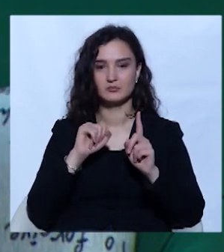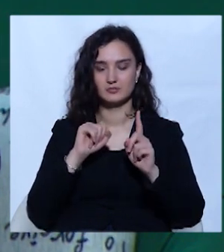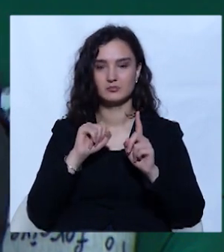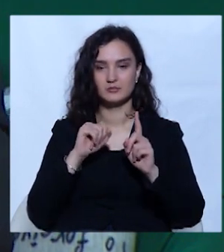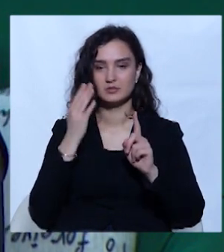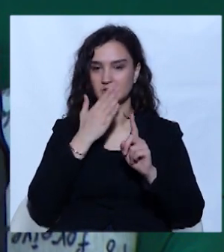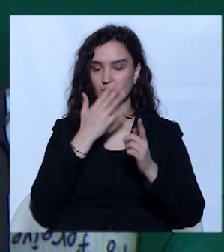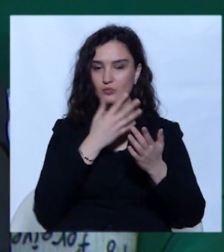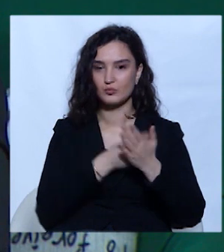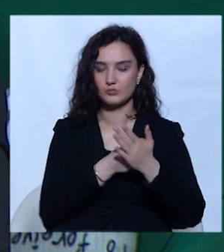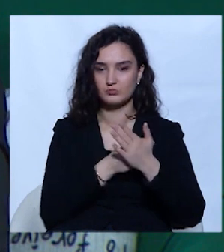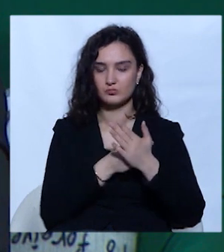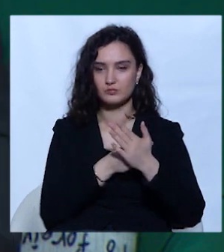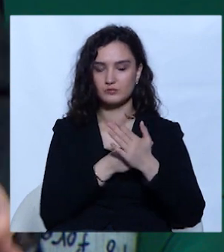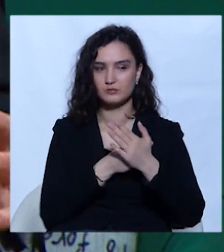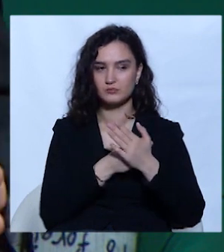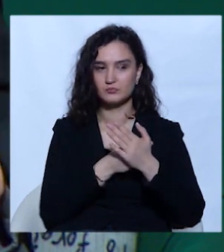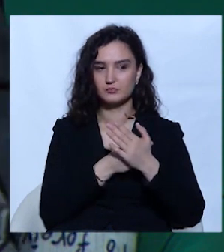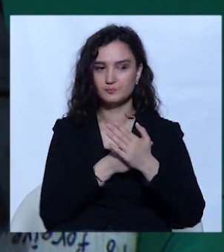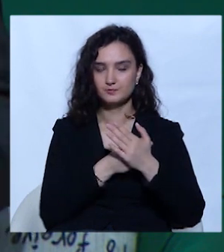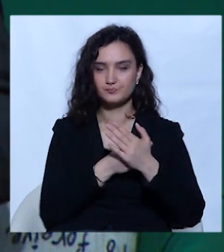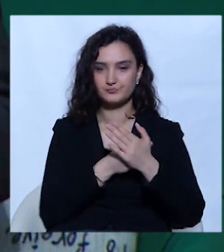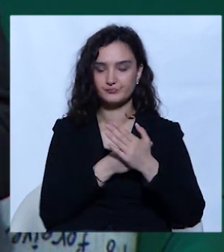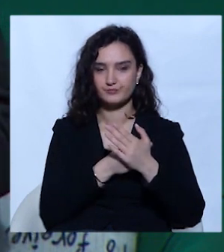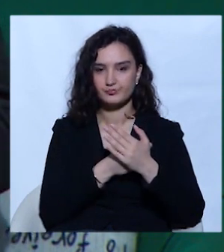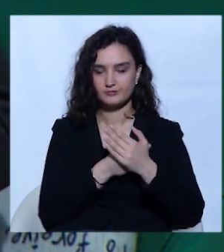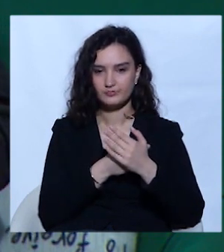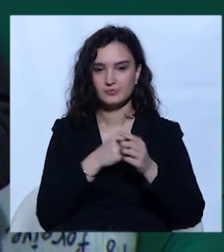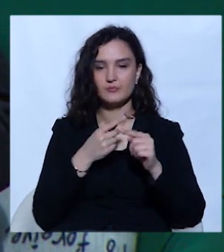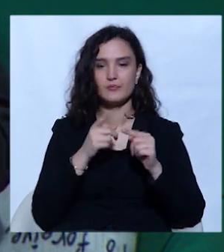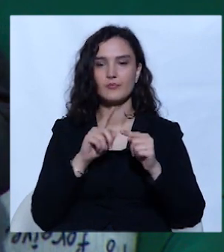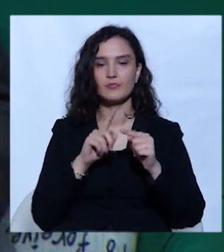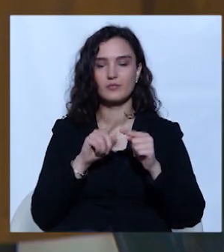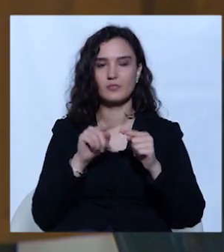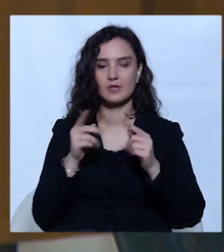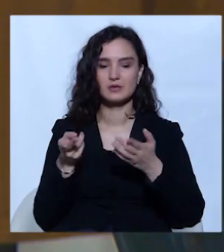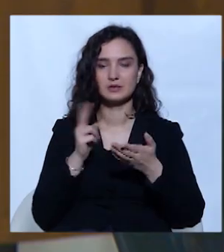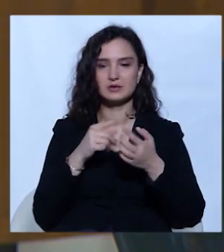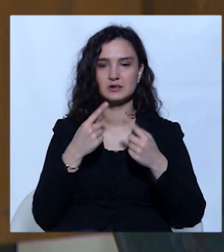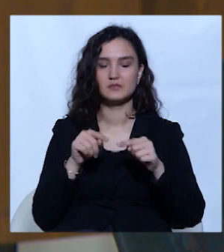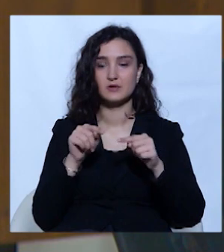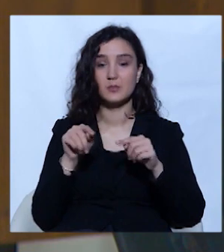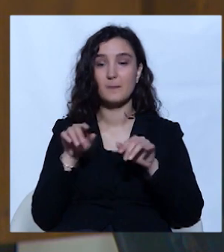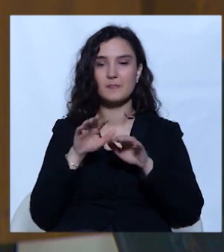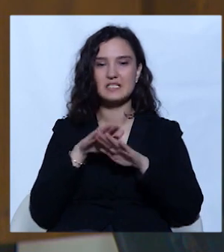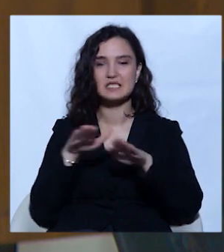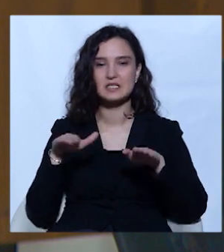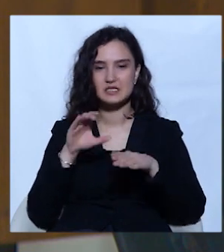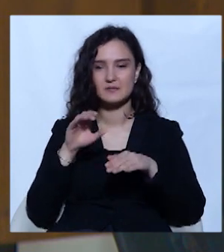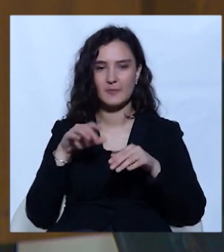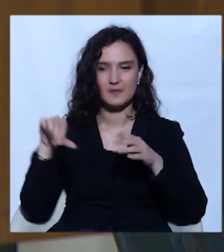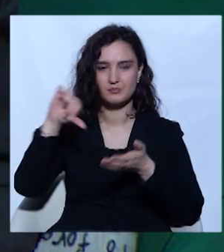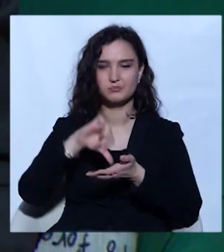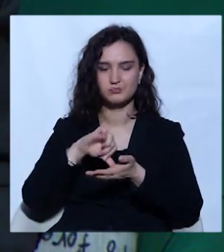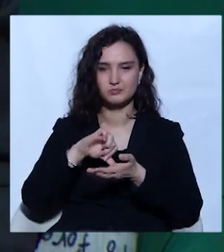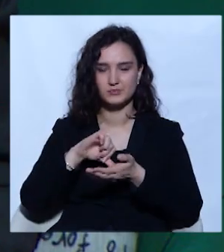understudy. And so Miranda is about to go out on stage, and she looks out into the audience, she has a